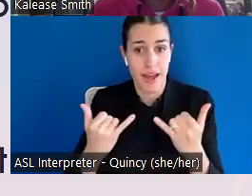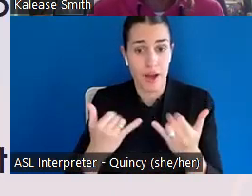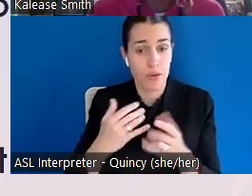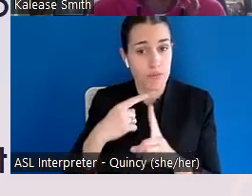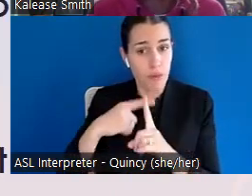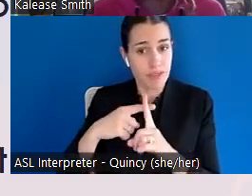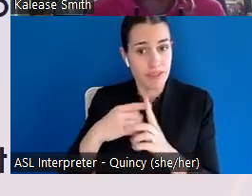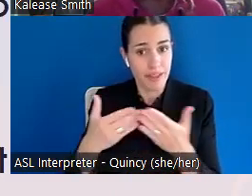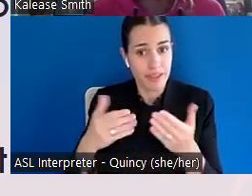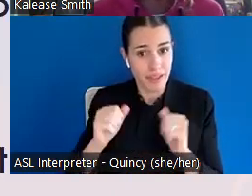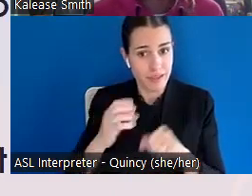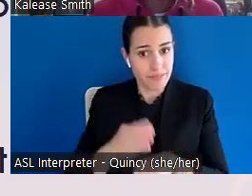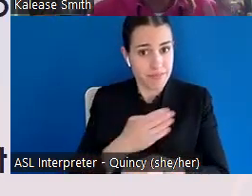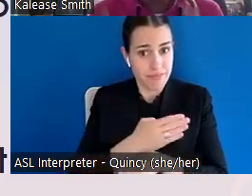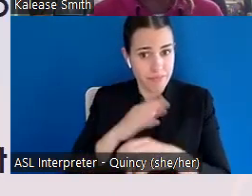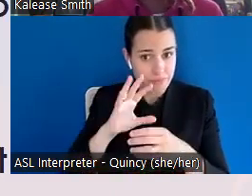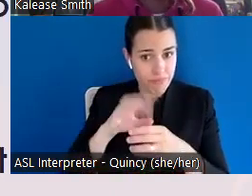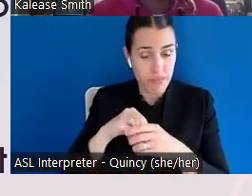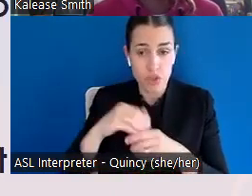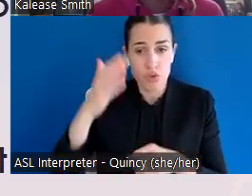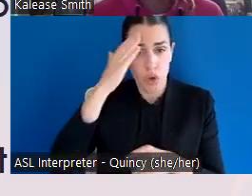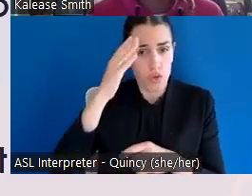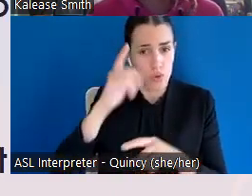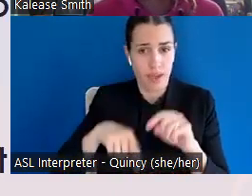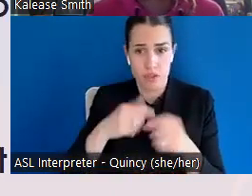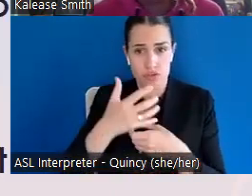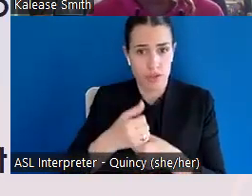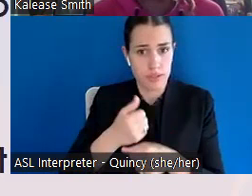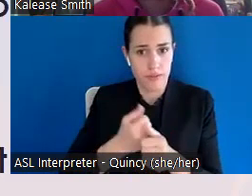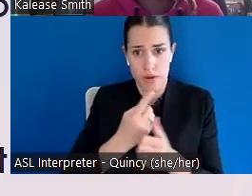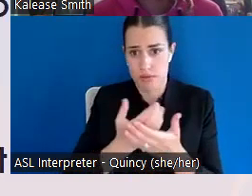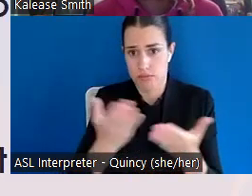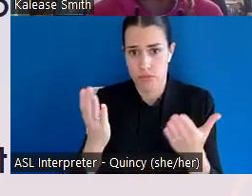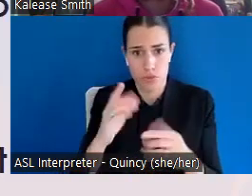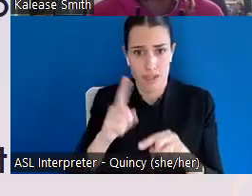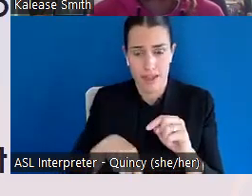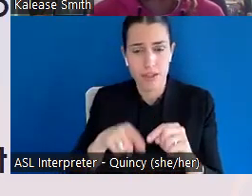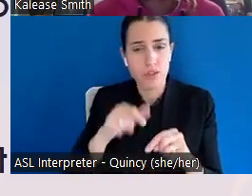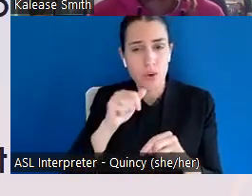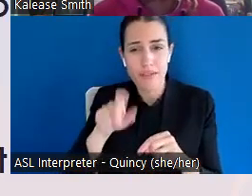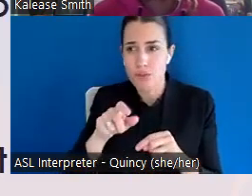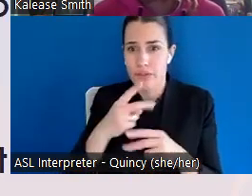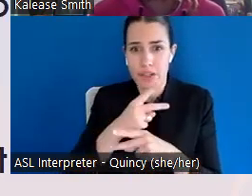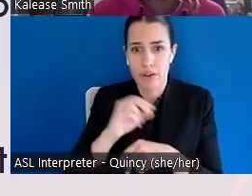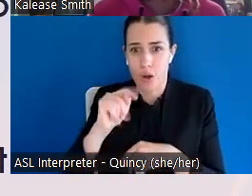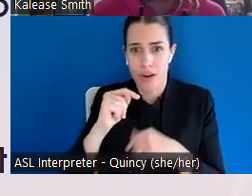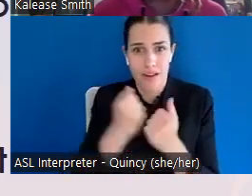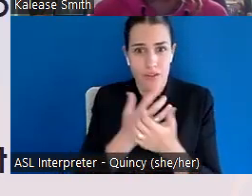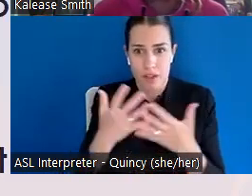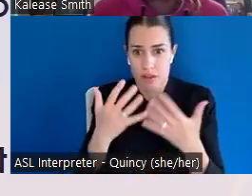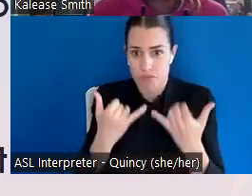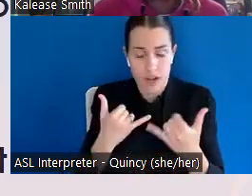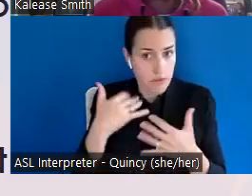just know that you can't trust everybody, and you will figure it out as you go along. You don't have to figure everything out right away, right now.